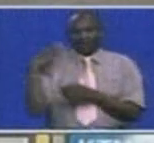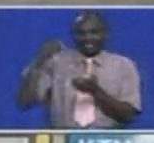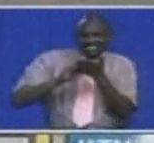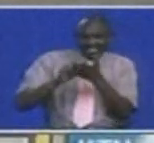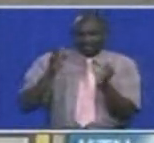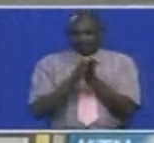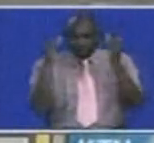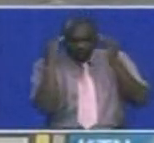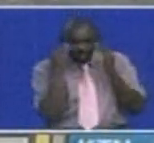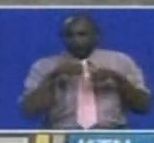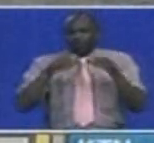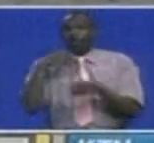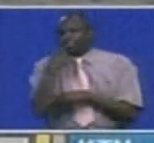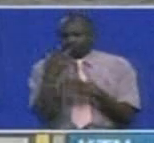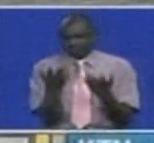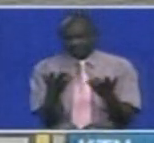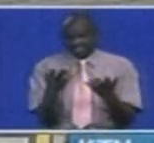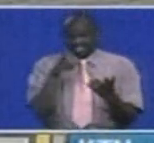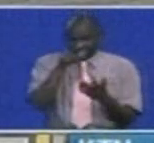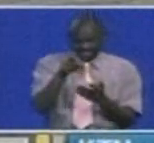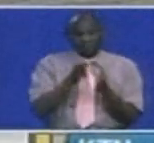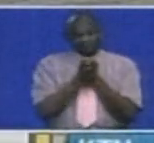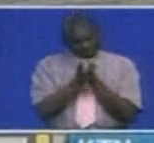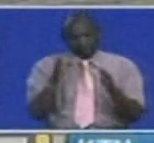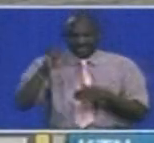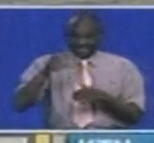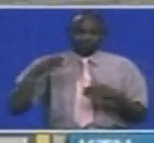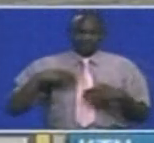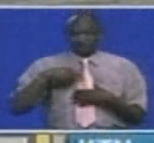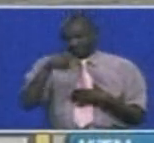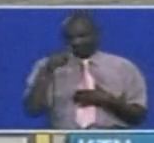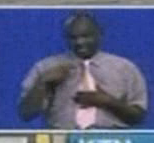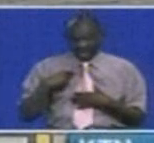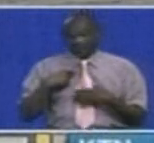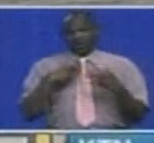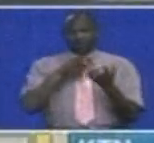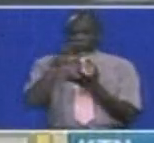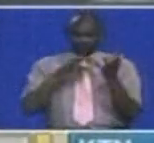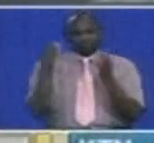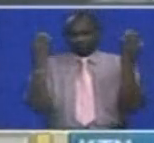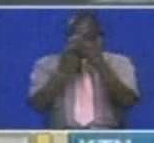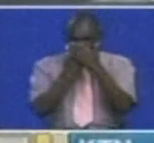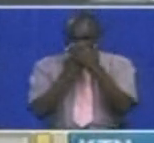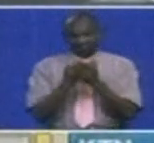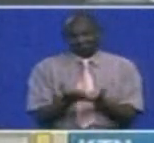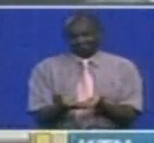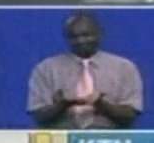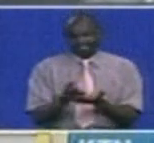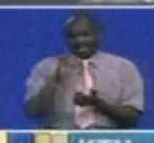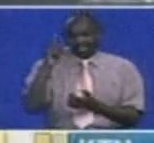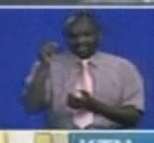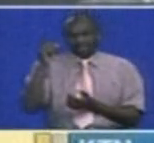secretary's order, will be followed is something public transport providers will be grappling with tonight. Edith